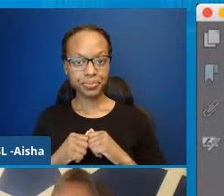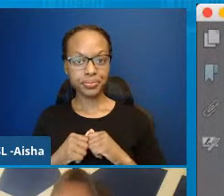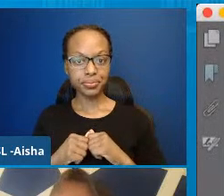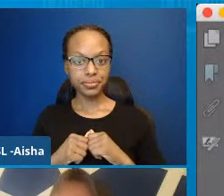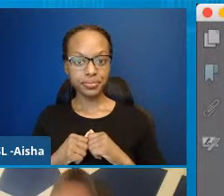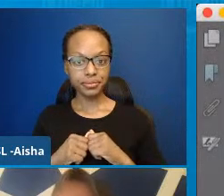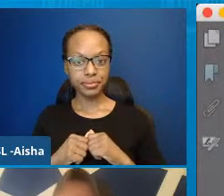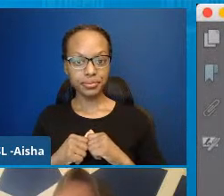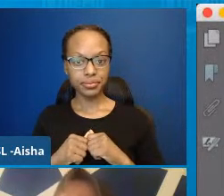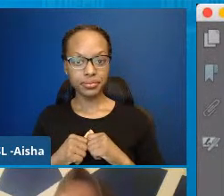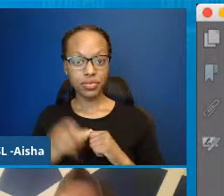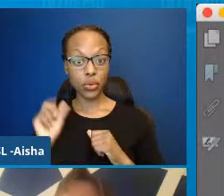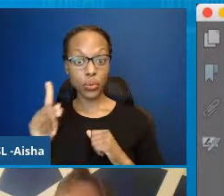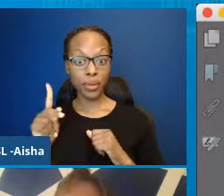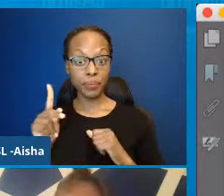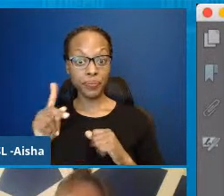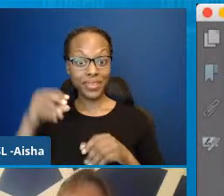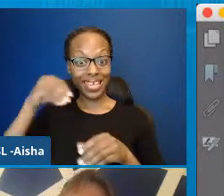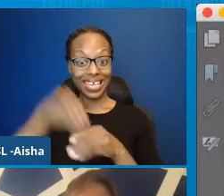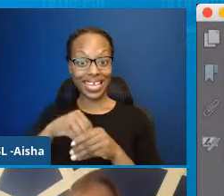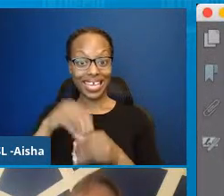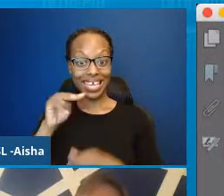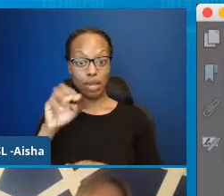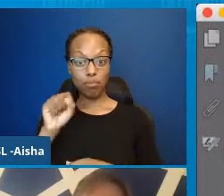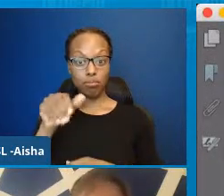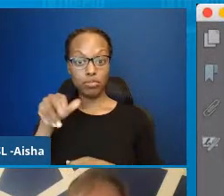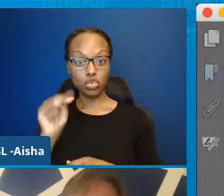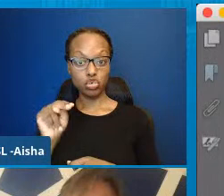much. Here we are. We're in mission control.